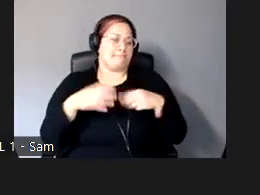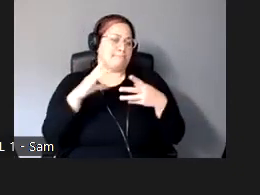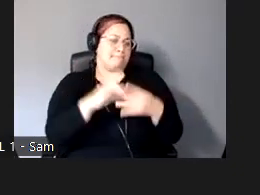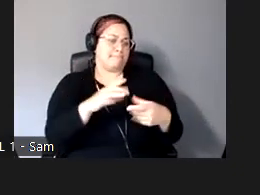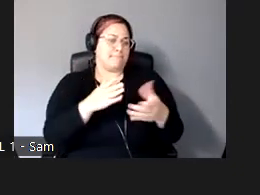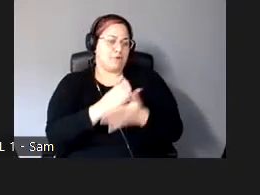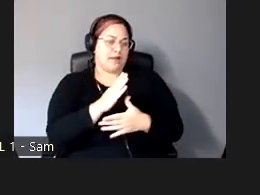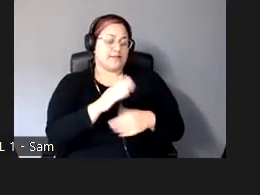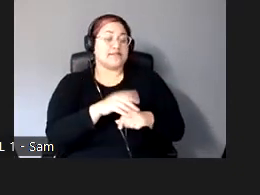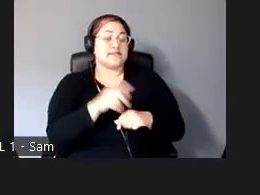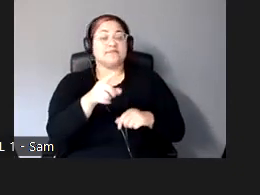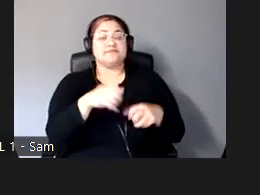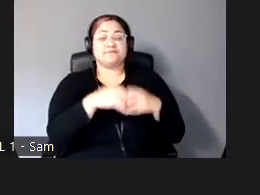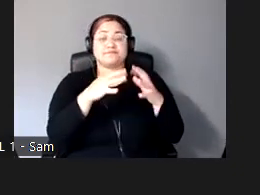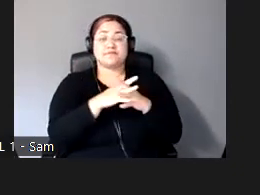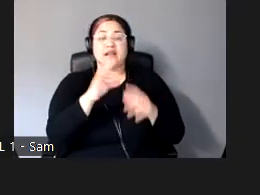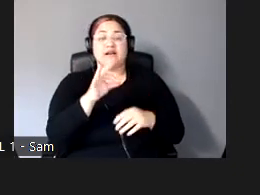of Feldstein Family Law Group,